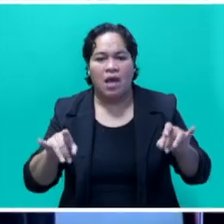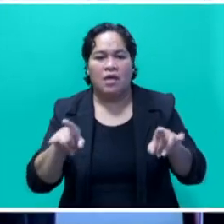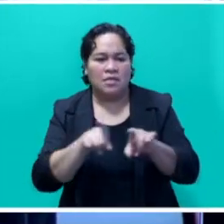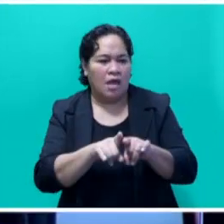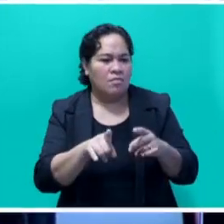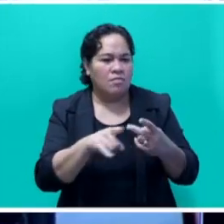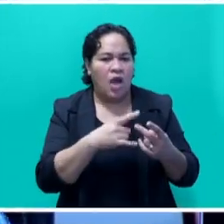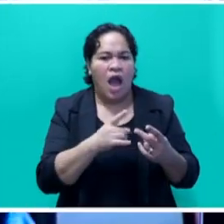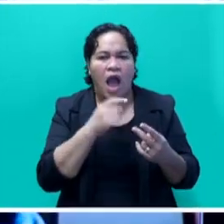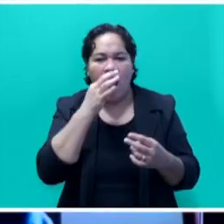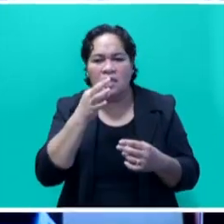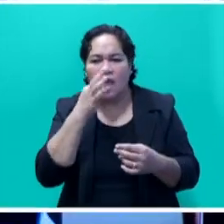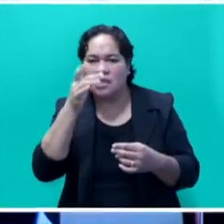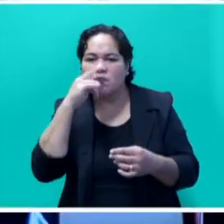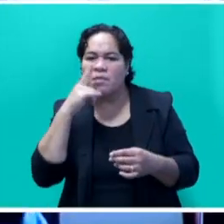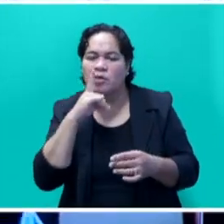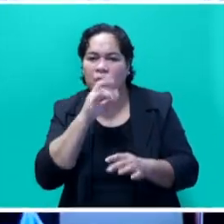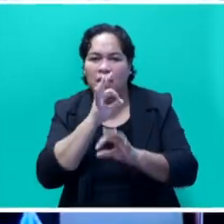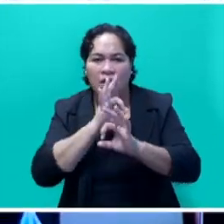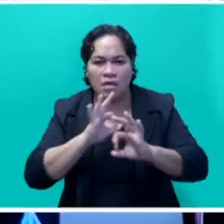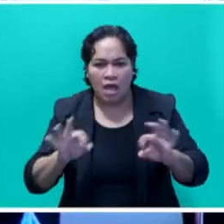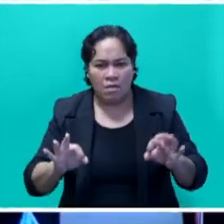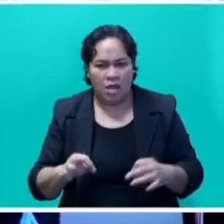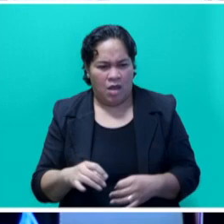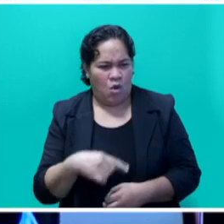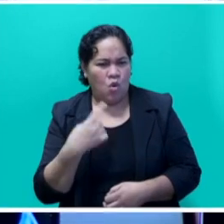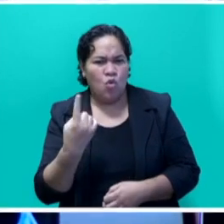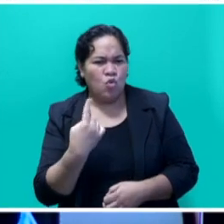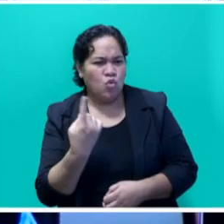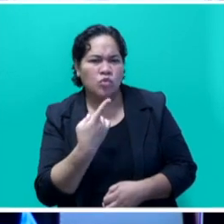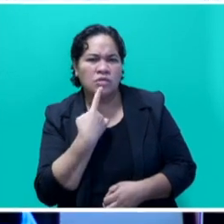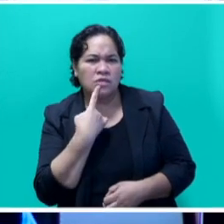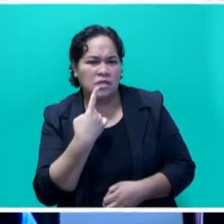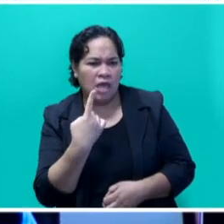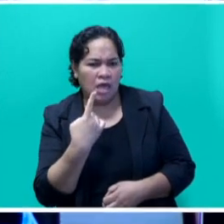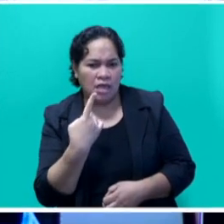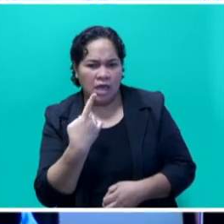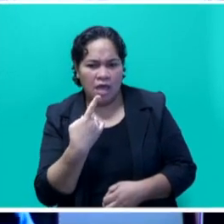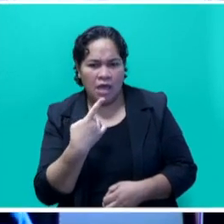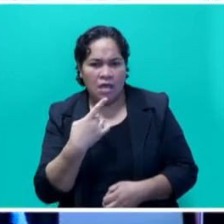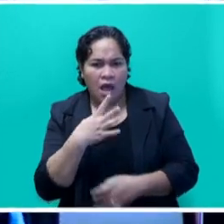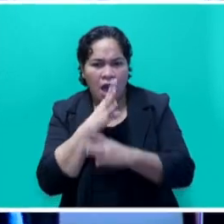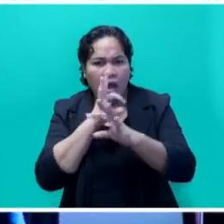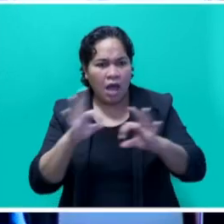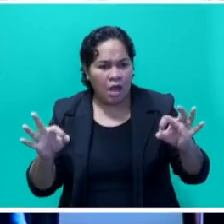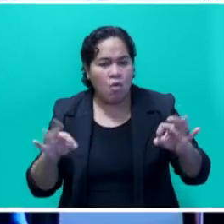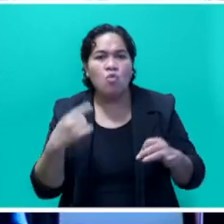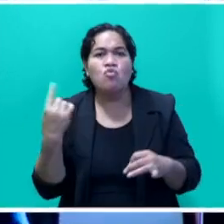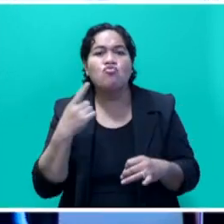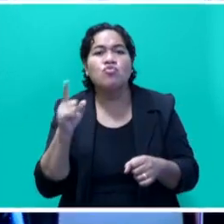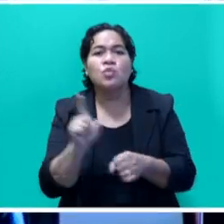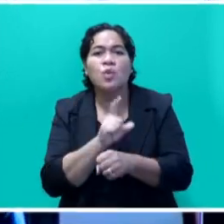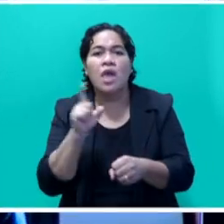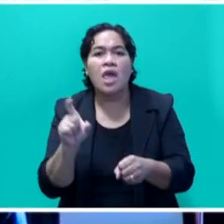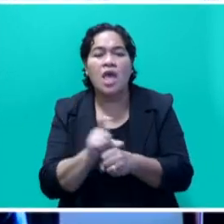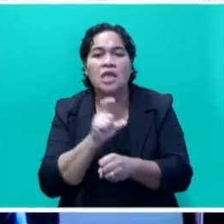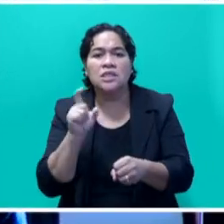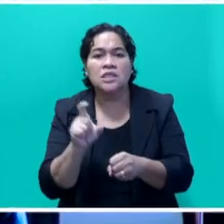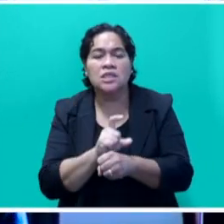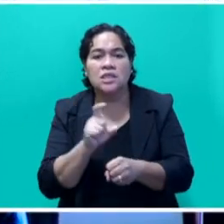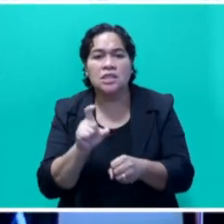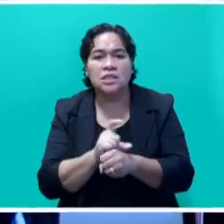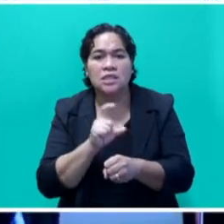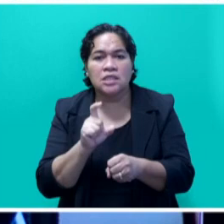Gavoka appealed for calm. But who actually said that there was no calm? Who created